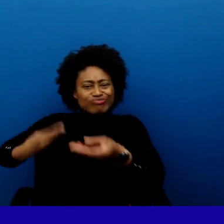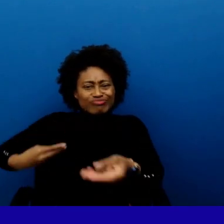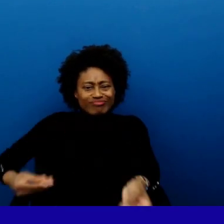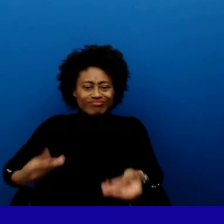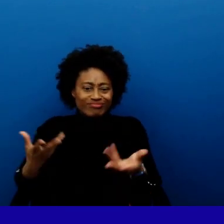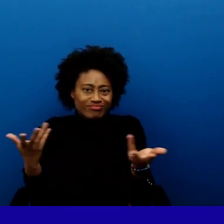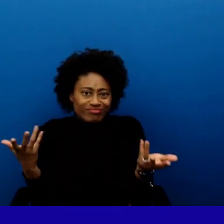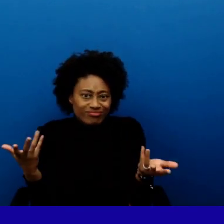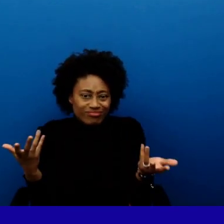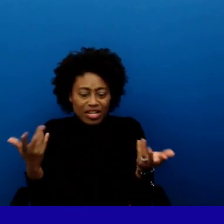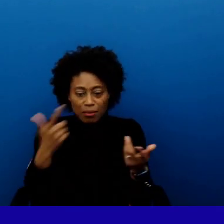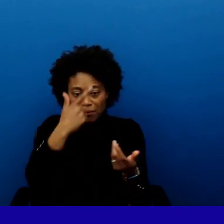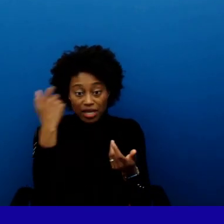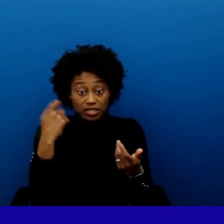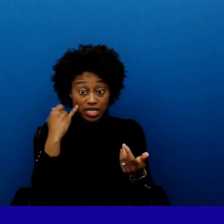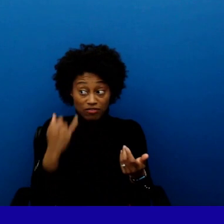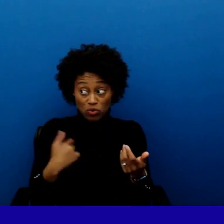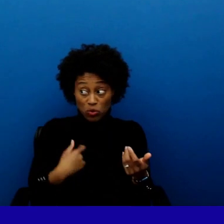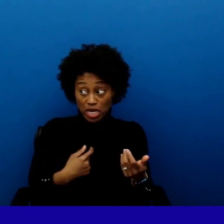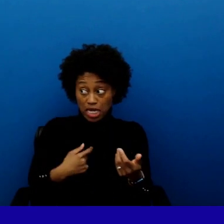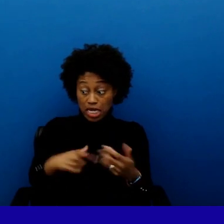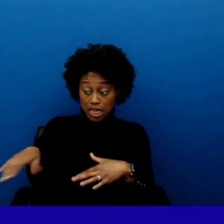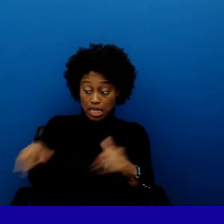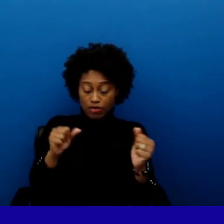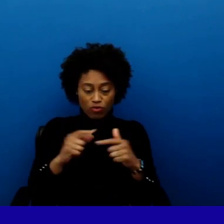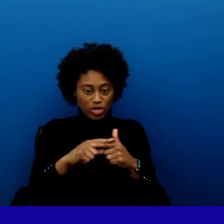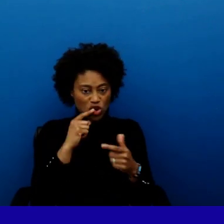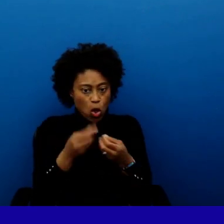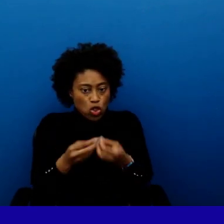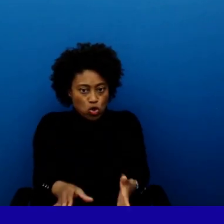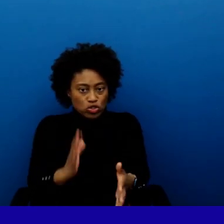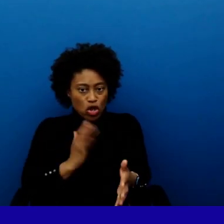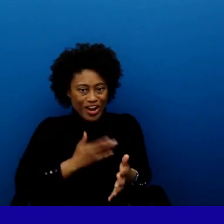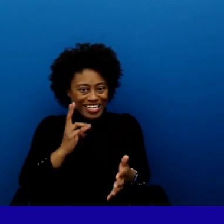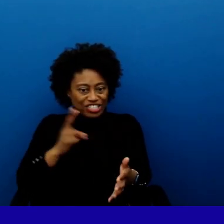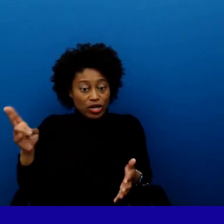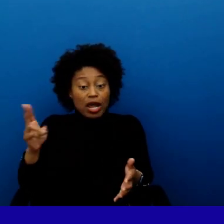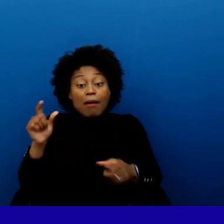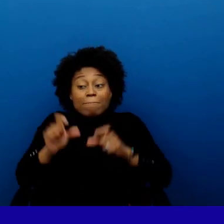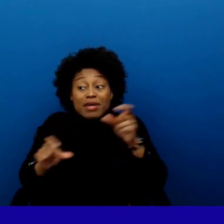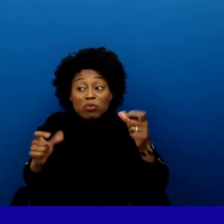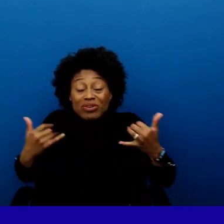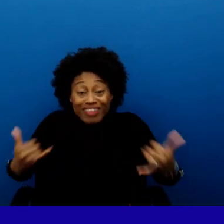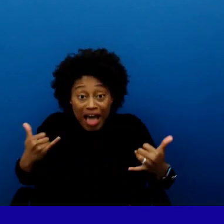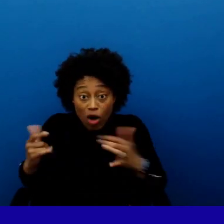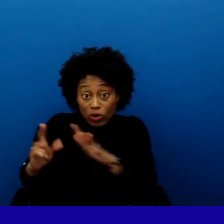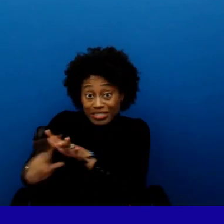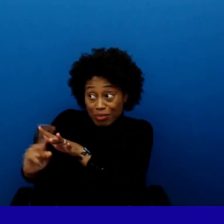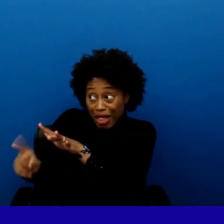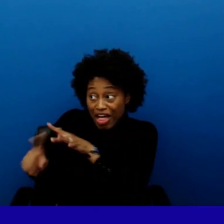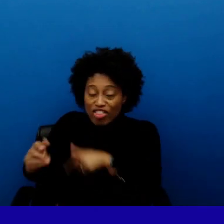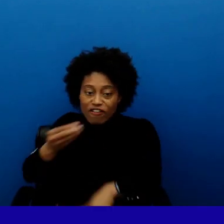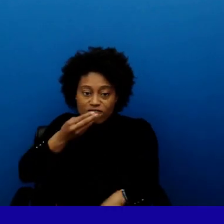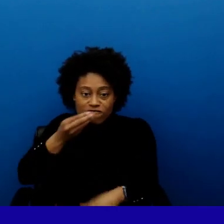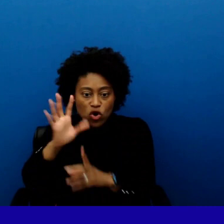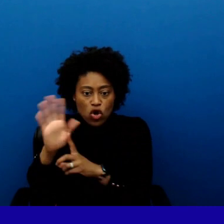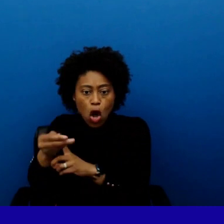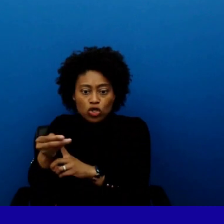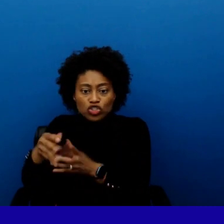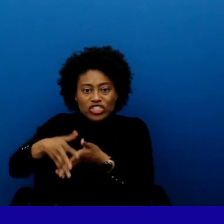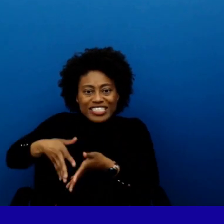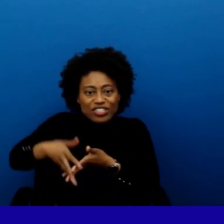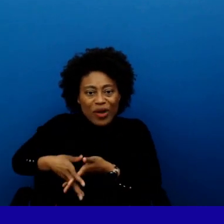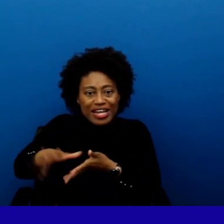our histories of food are a lot easier to pass it down. When we get displaced, we don't lose that. And people who get